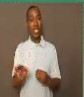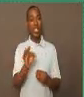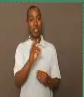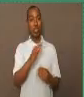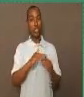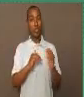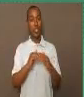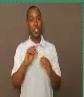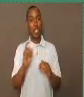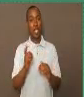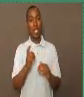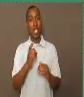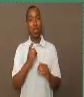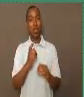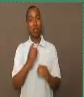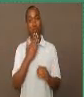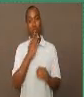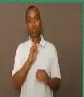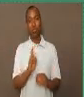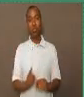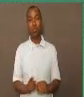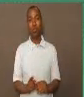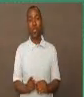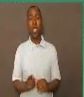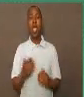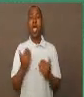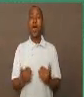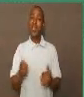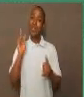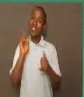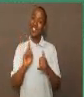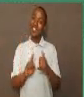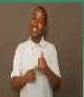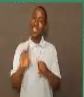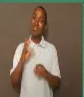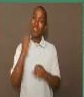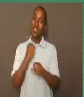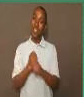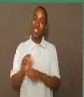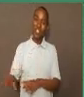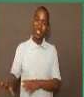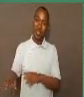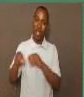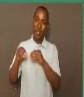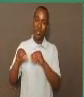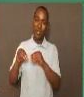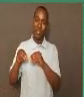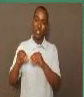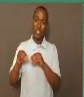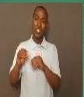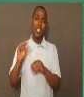of plants. For our final activity, students, think about